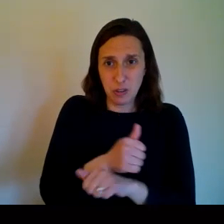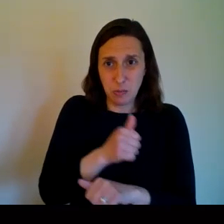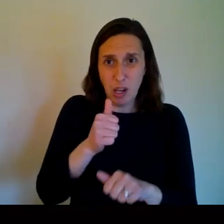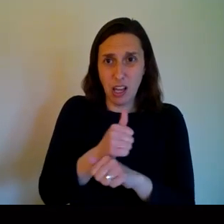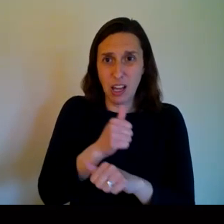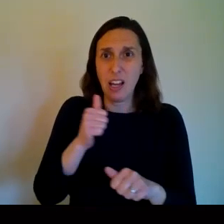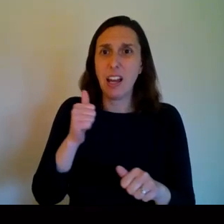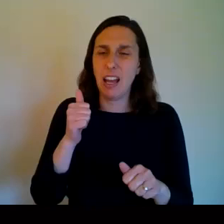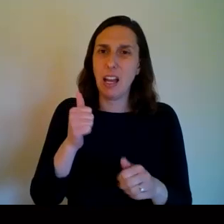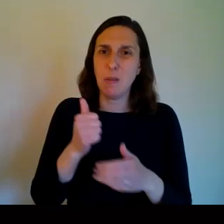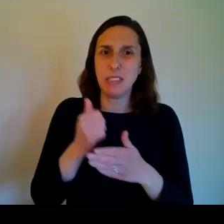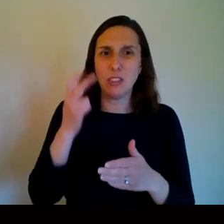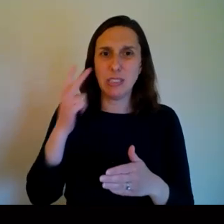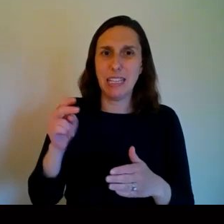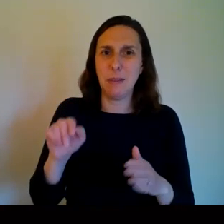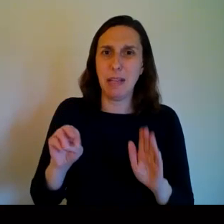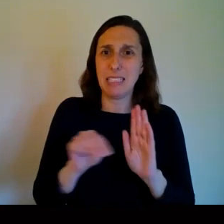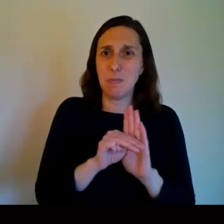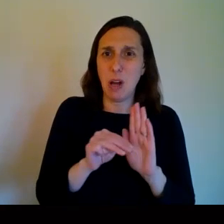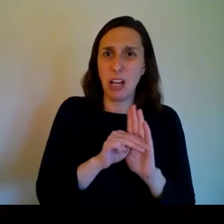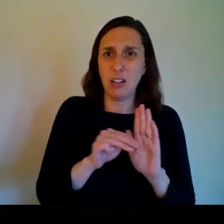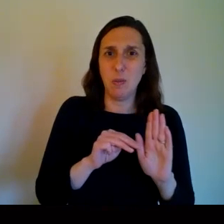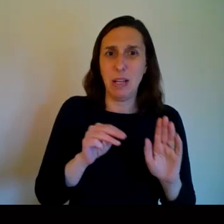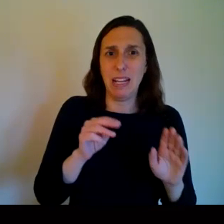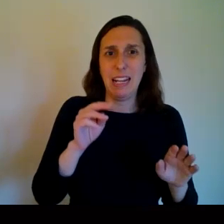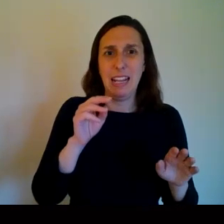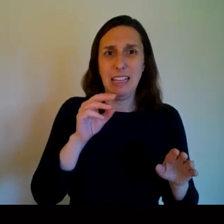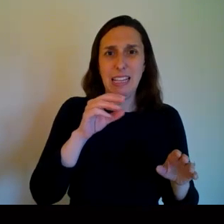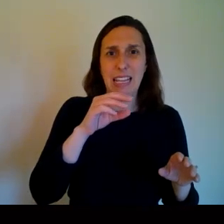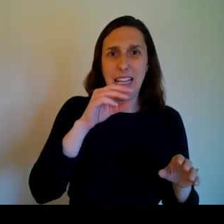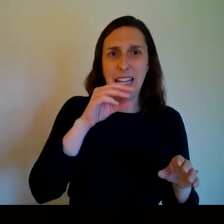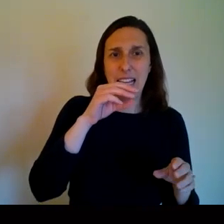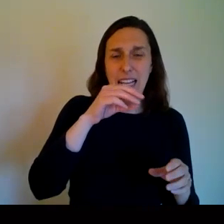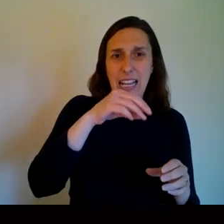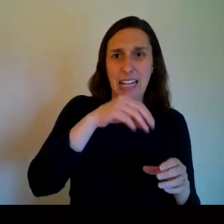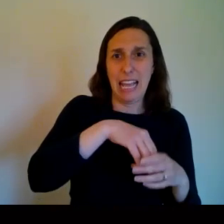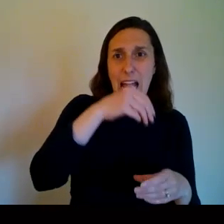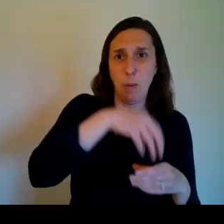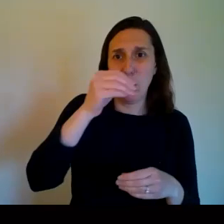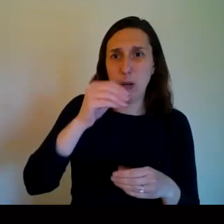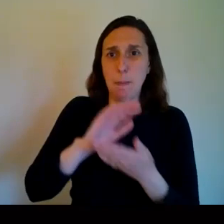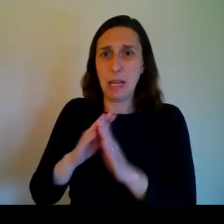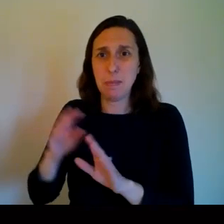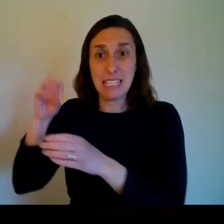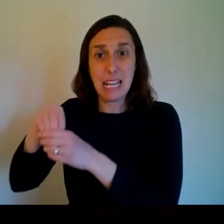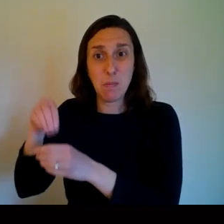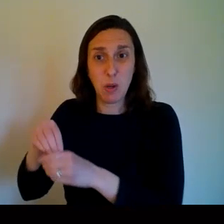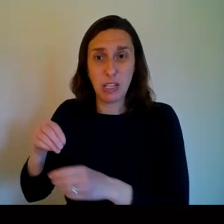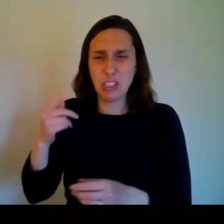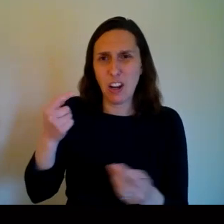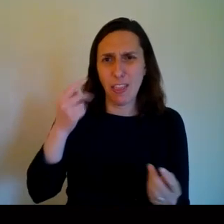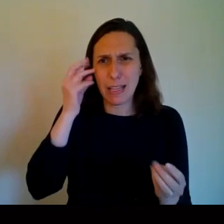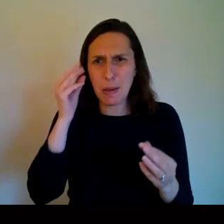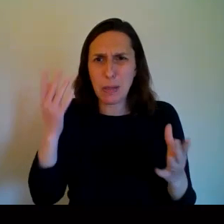models where the input produces an output. So once you start having functions and input producing an output, you start looking at what is your input, what is your